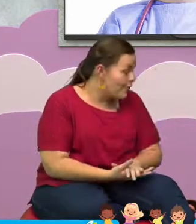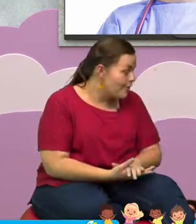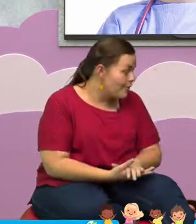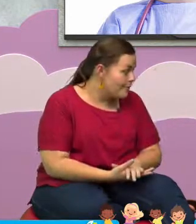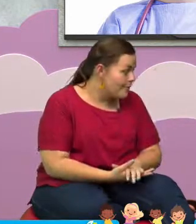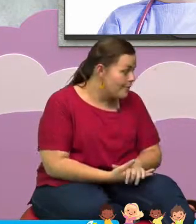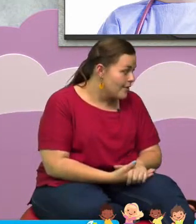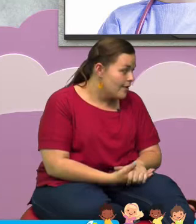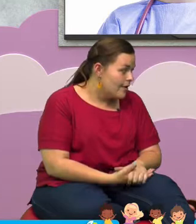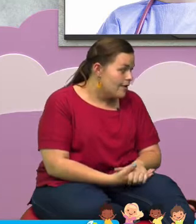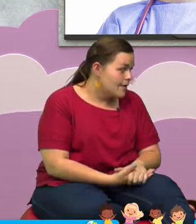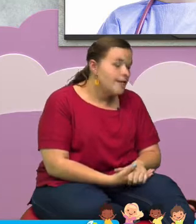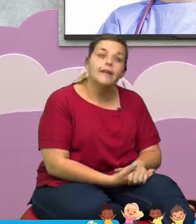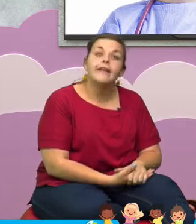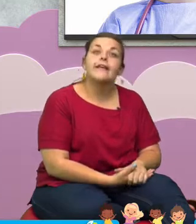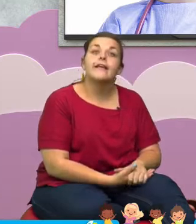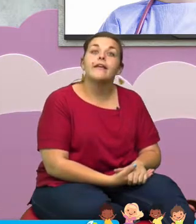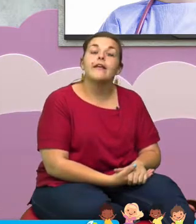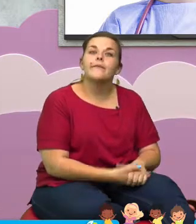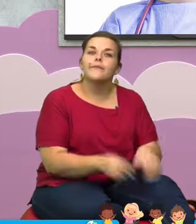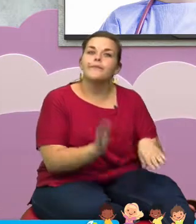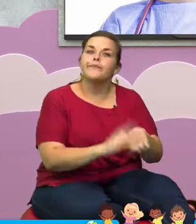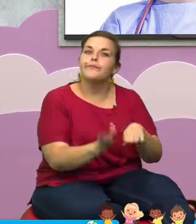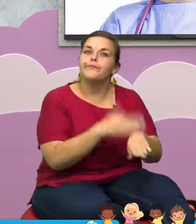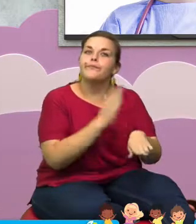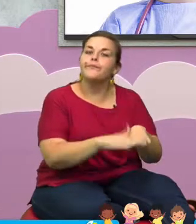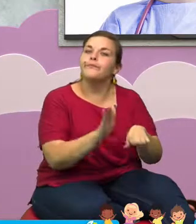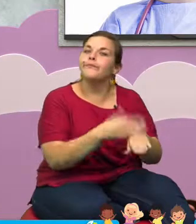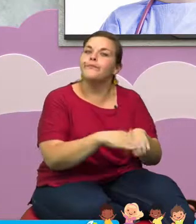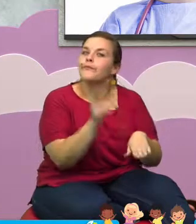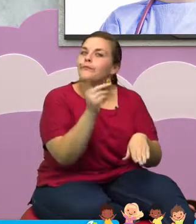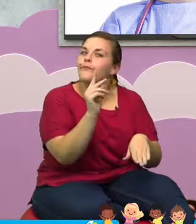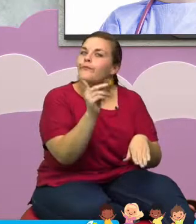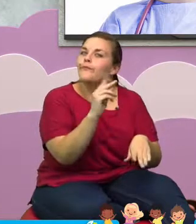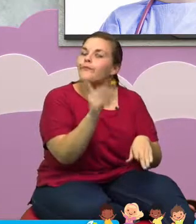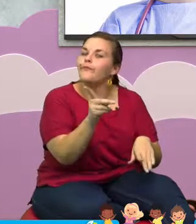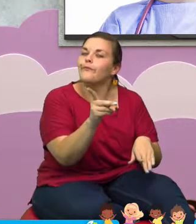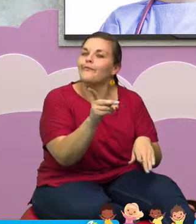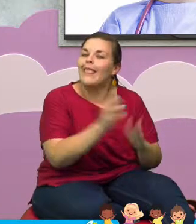And the police officer doesn't catch you crossing the road at the wrong place.